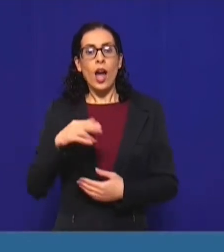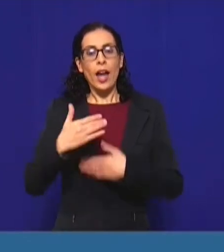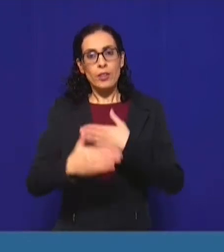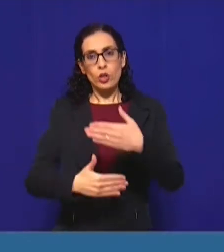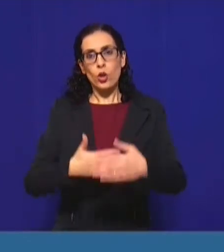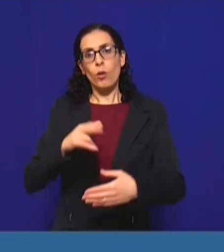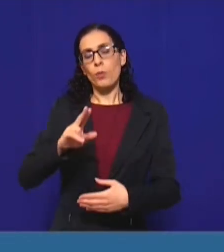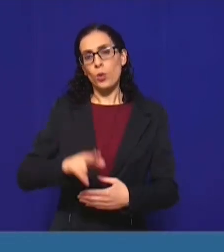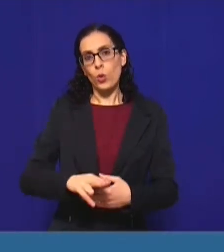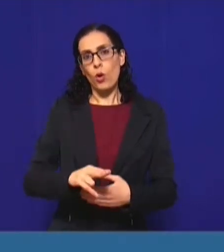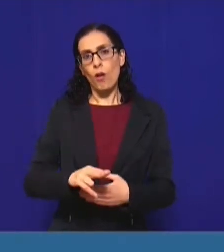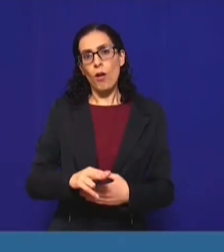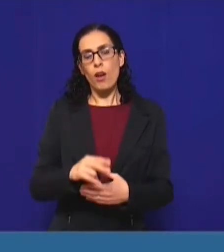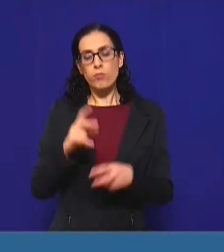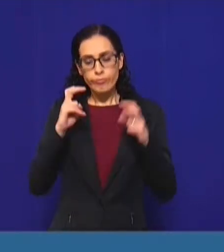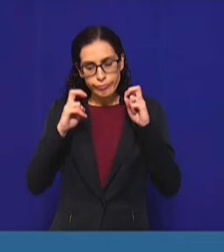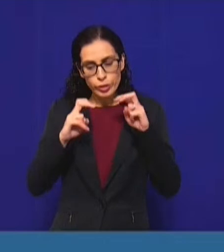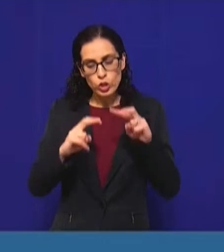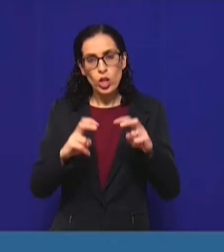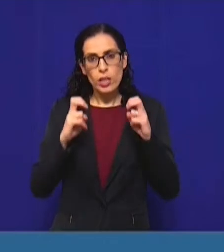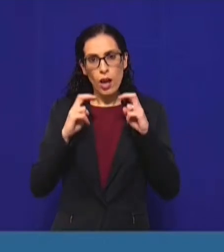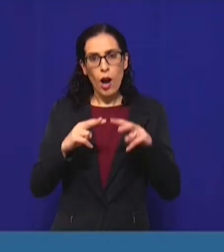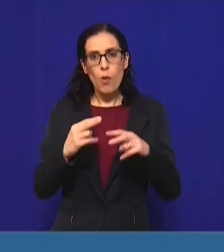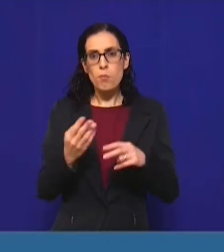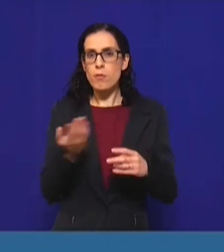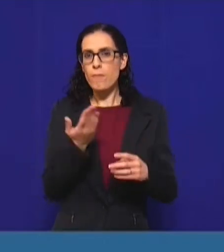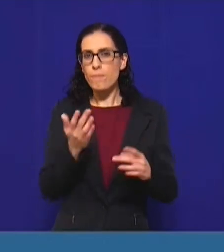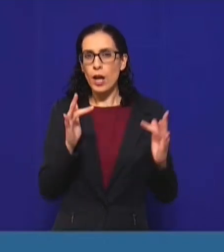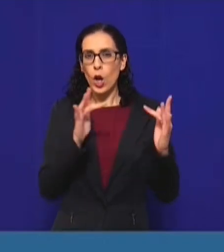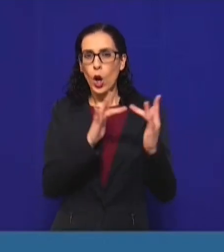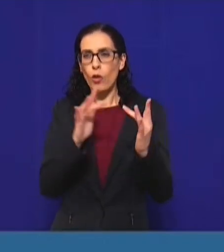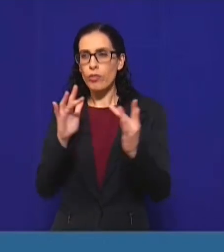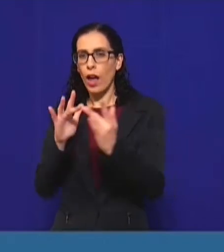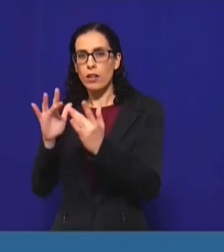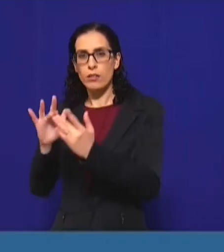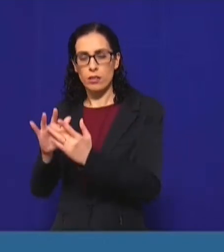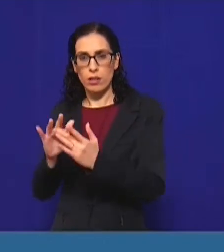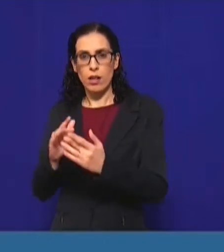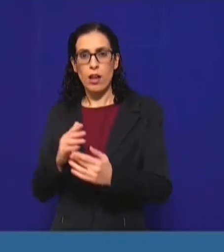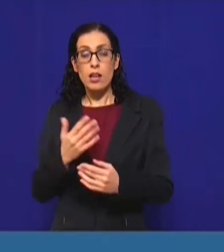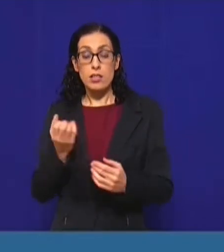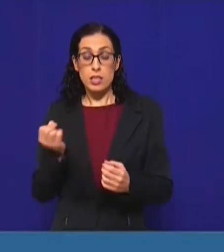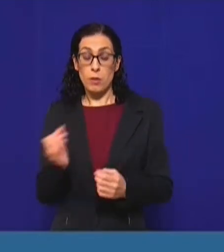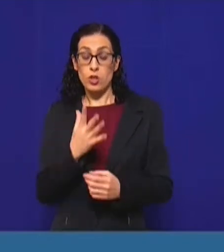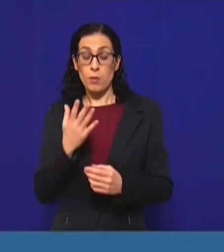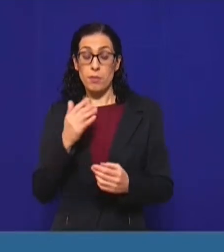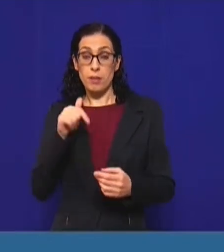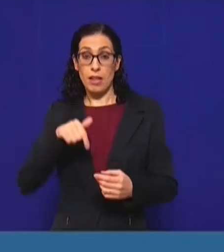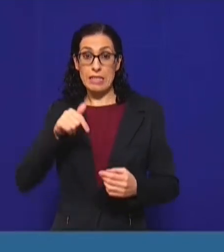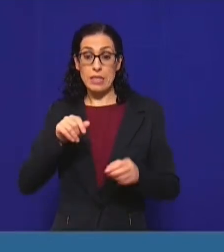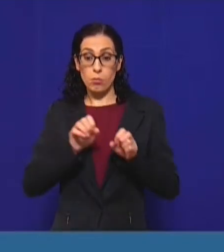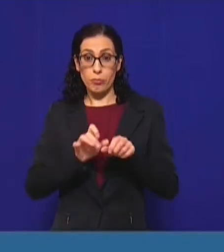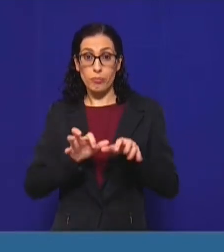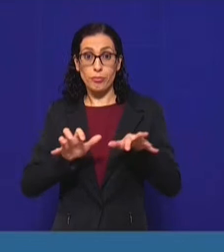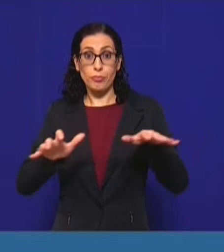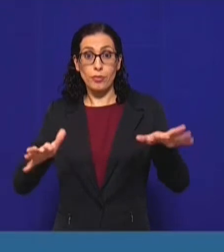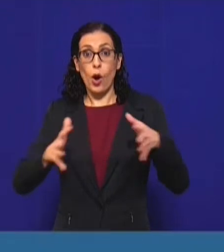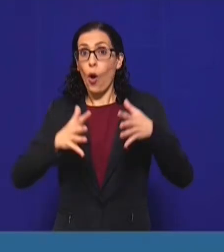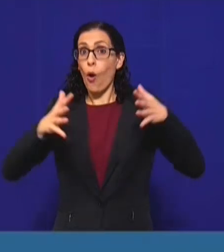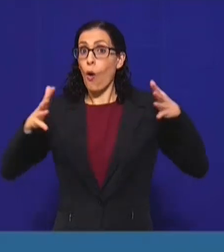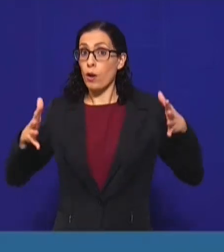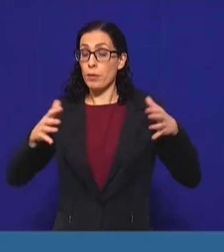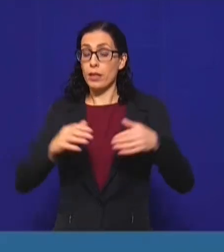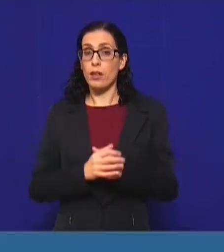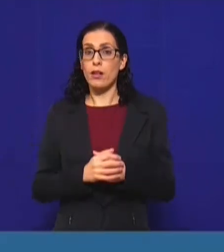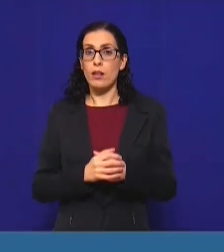ukoll bil-każijiet l-investigazzjoni tagħhom, speċjalment f'dan ix-xenarju fejn għandna trasmissjoni għolja bil-iżolazzjoni,